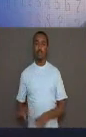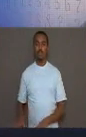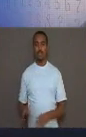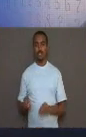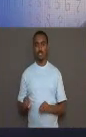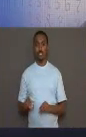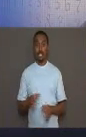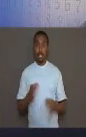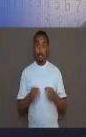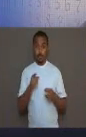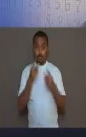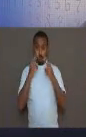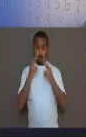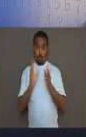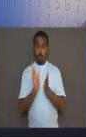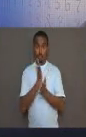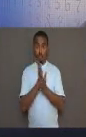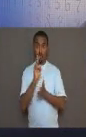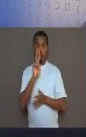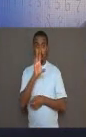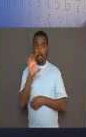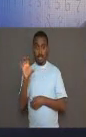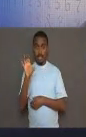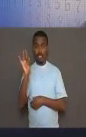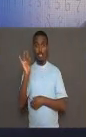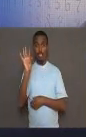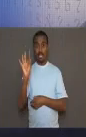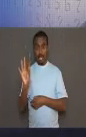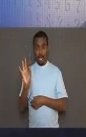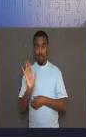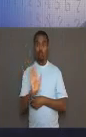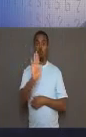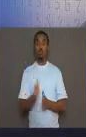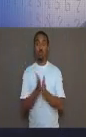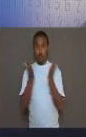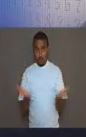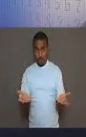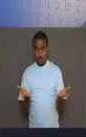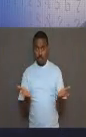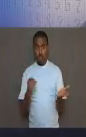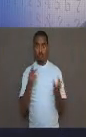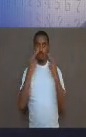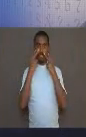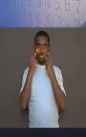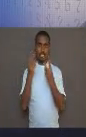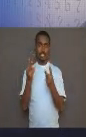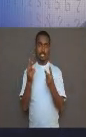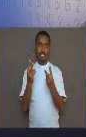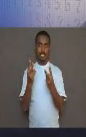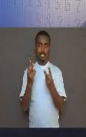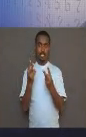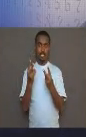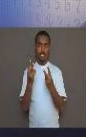Students, if you look on page 289 of your textbook, you will see